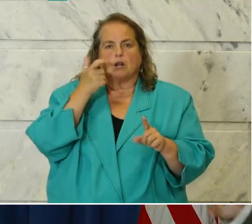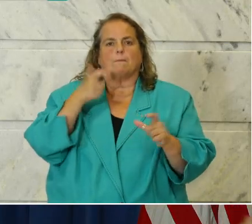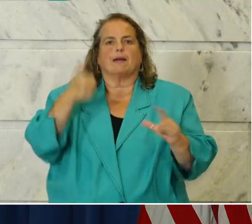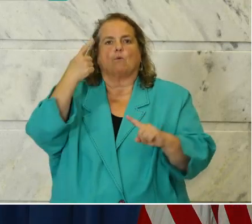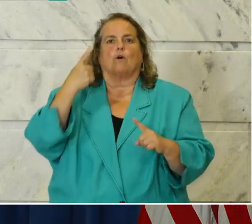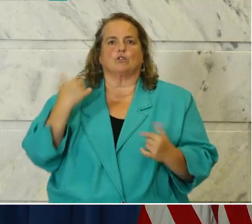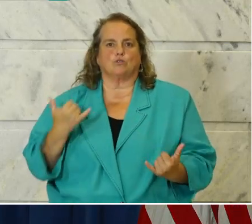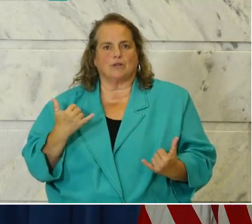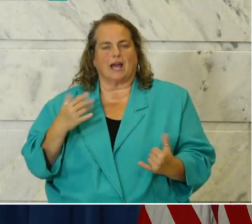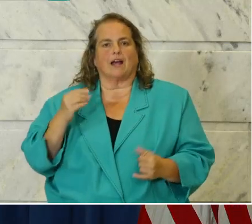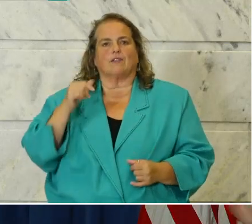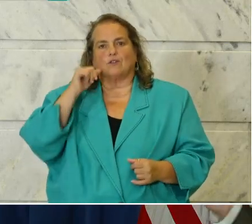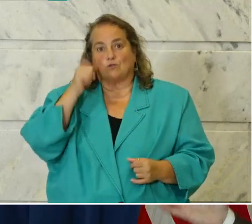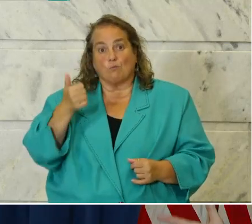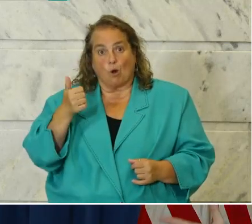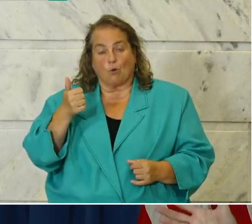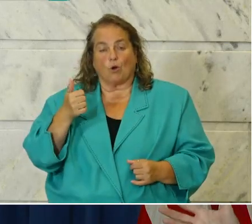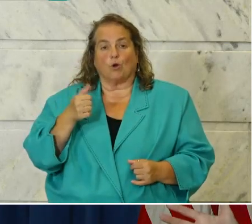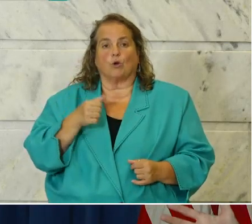be tomorrow.